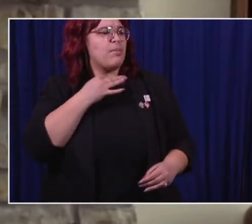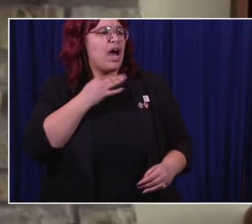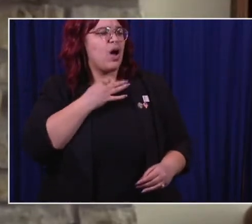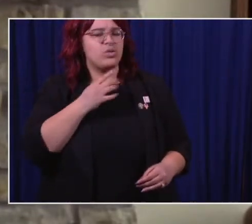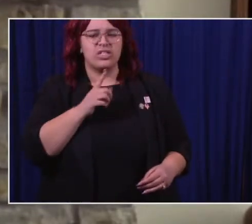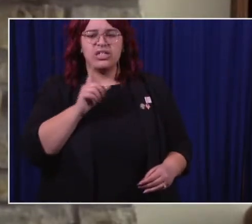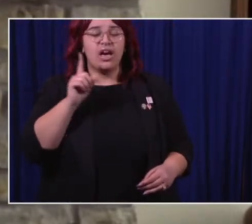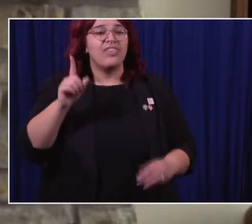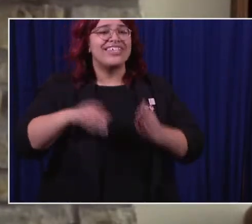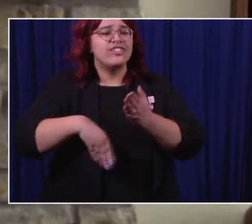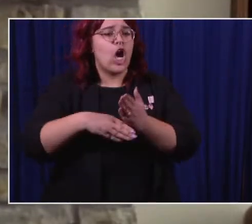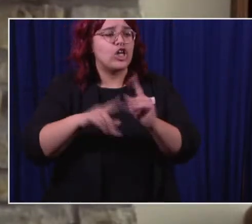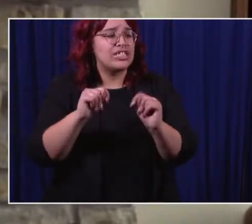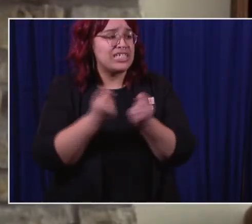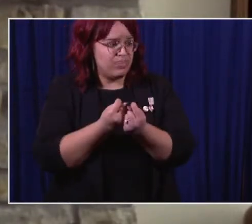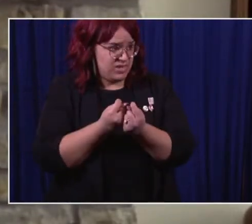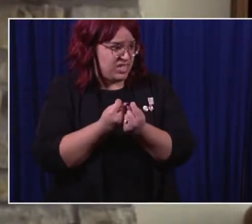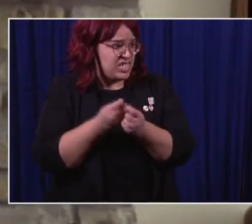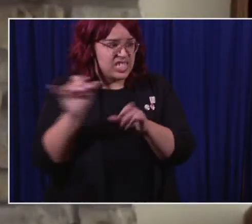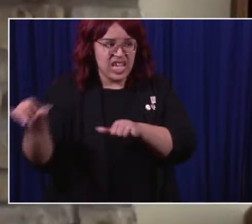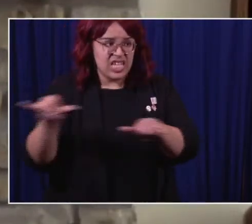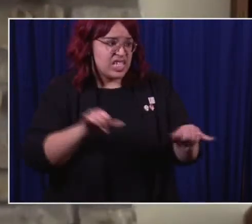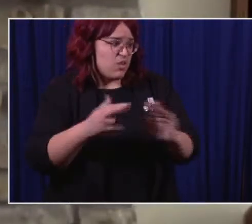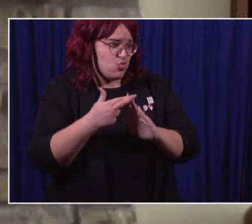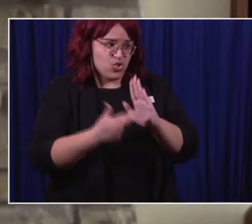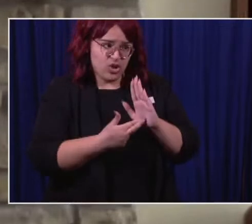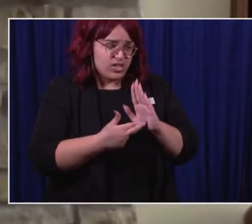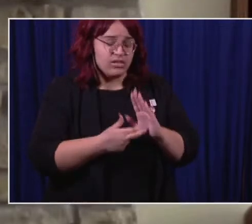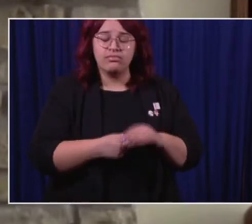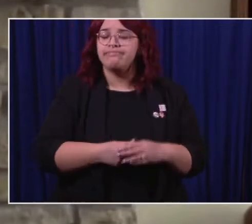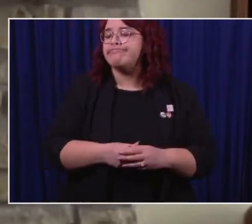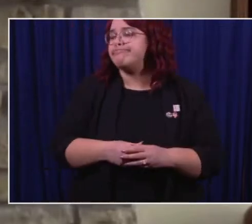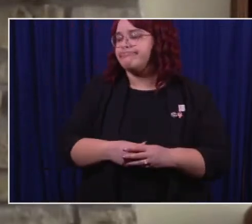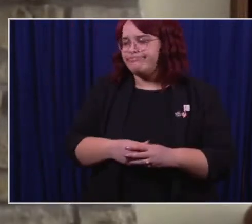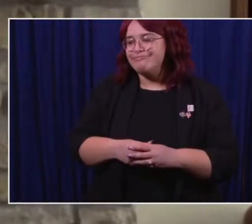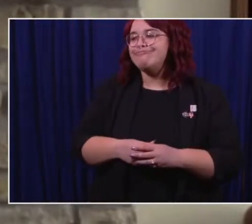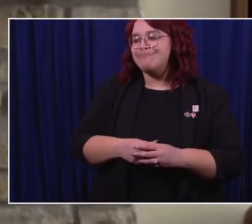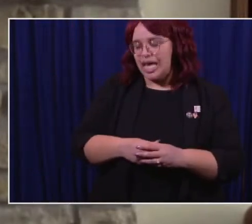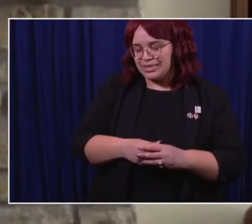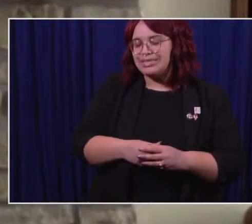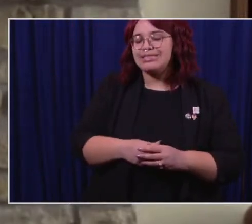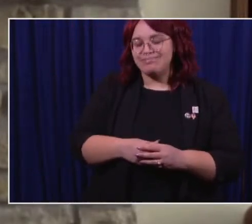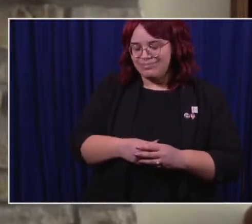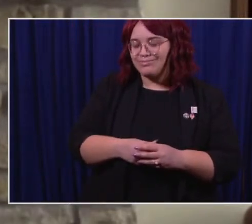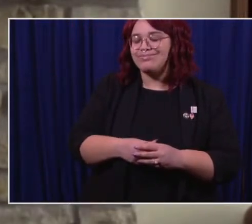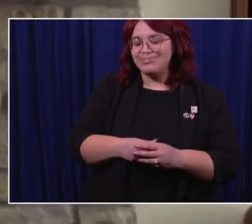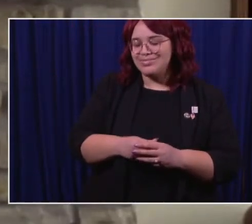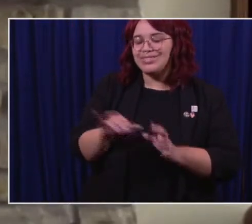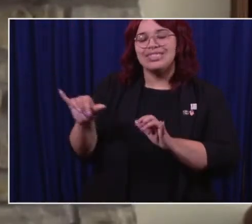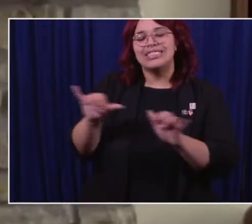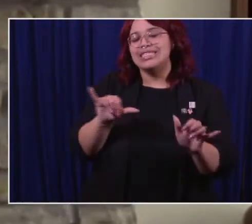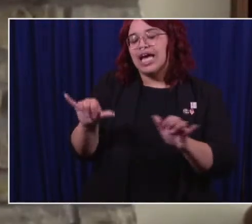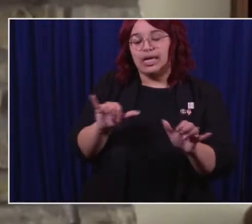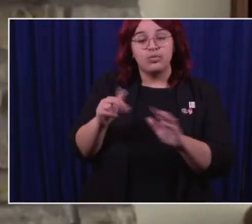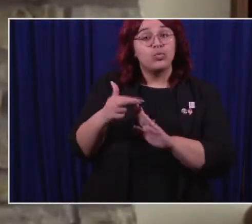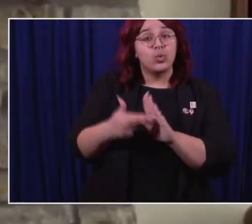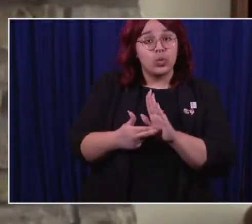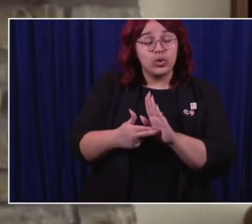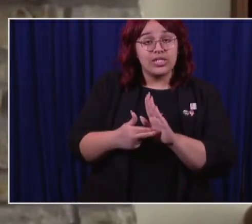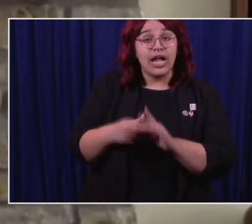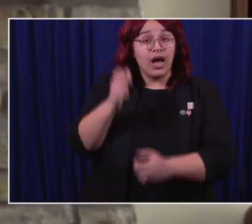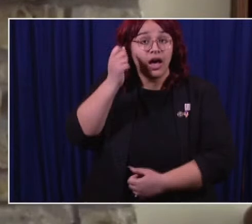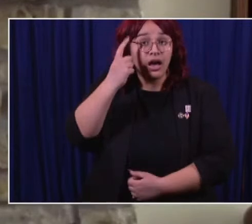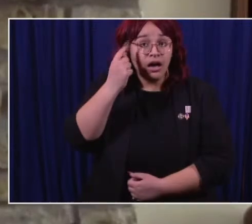League Soccer teams? Yeah, it would be in the same general vicinity, yes. Again, every stadium's configured